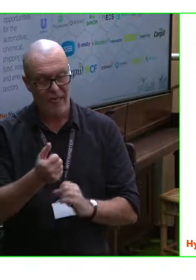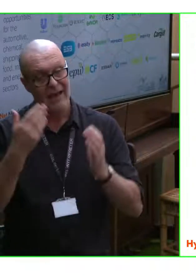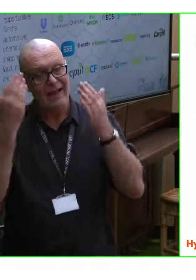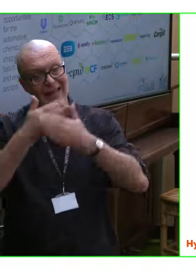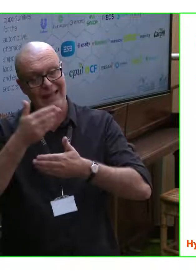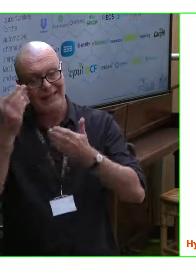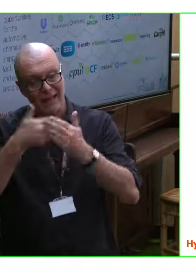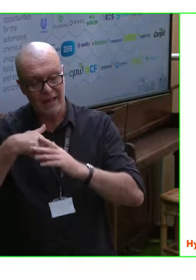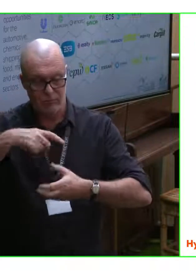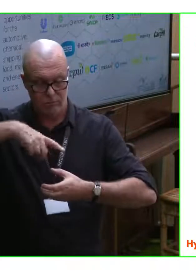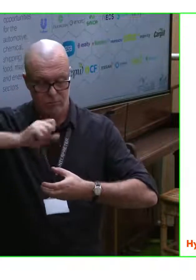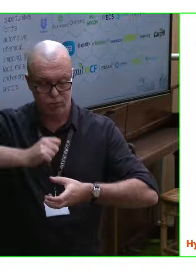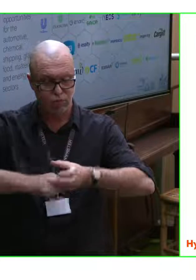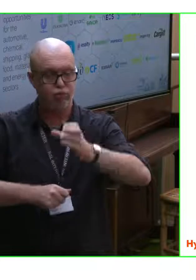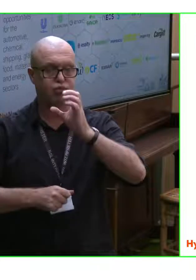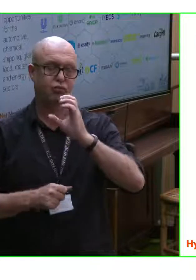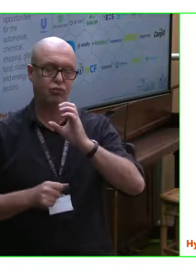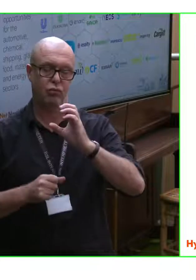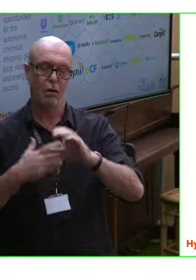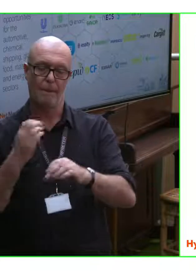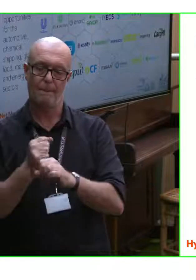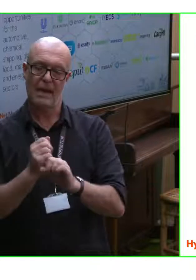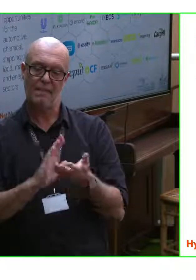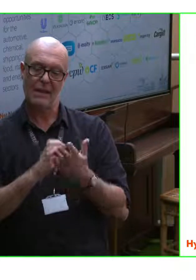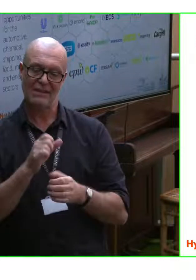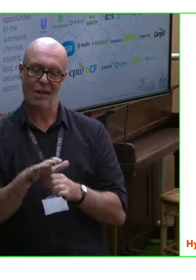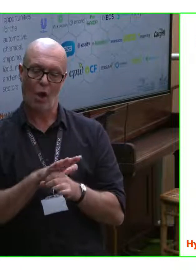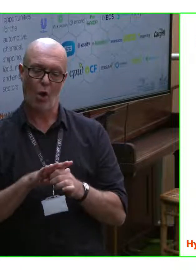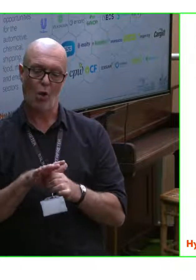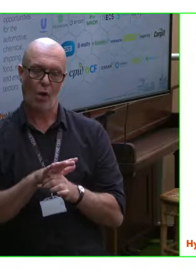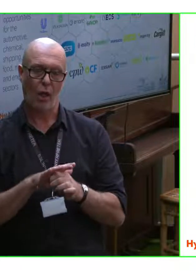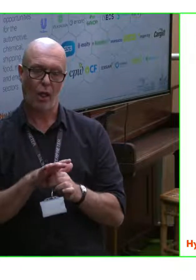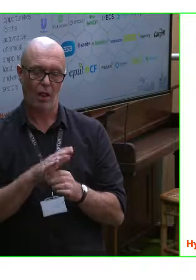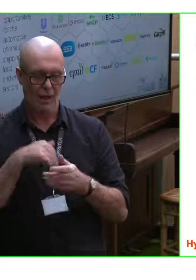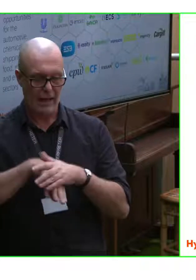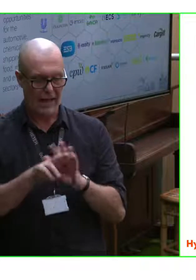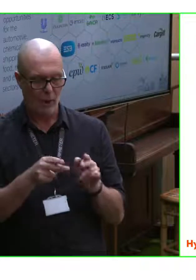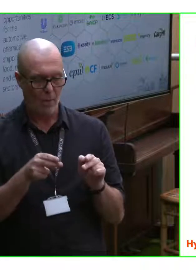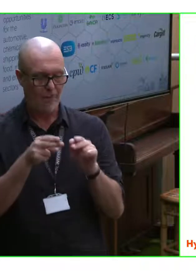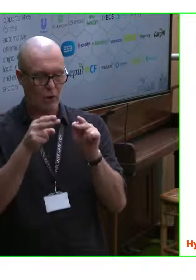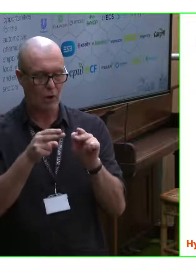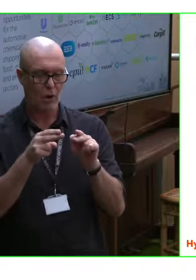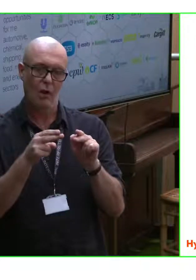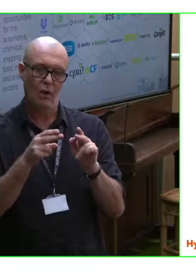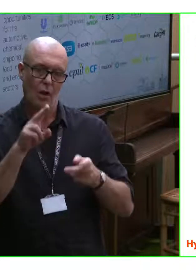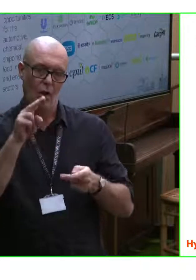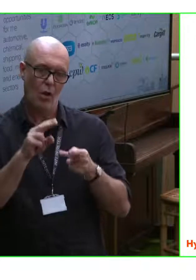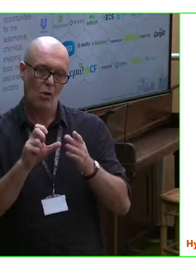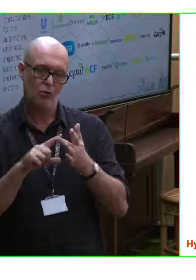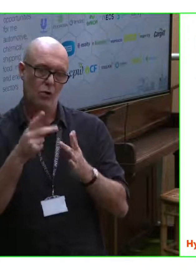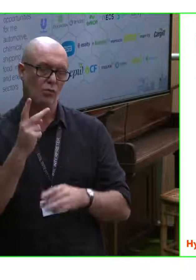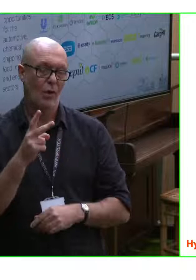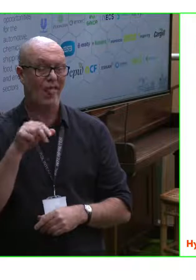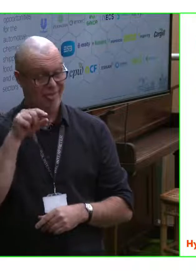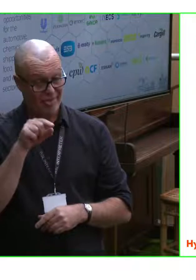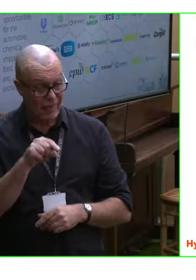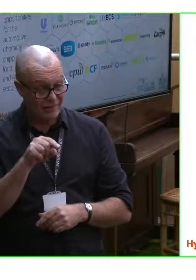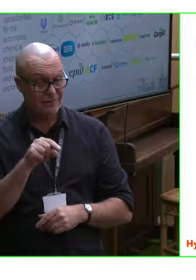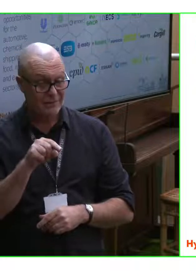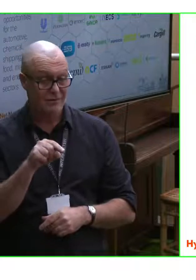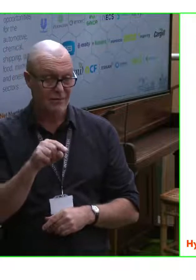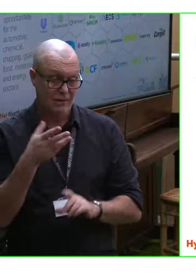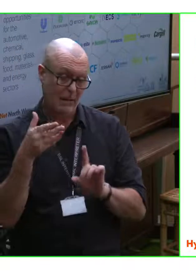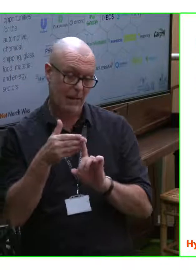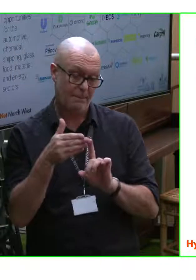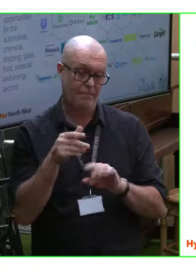beer, also made in Manchester here, that's been bottled by NSERC using low carbon glass. That's the story. And if you think